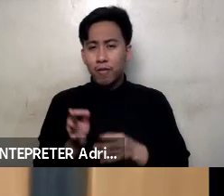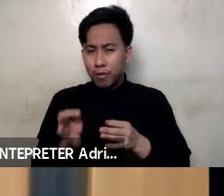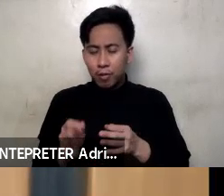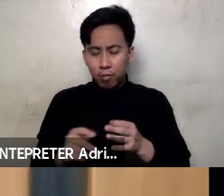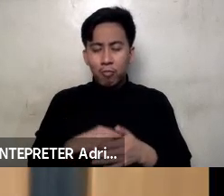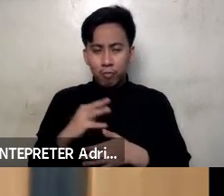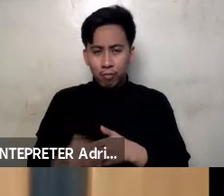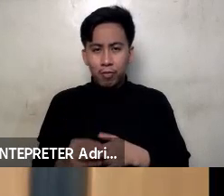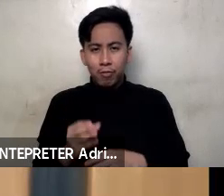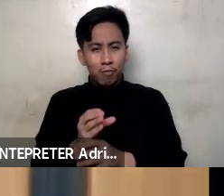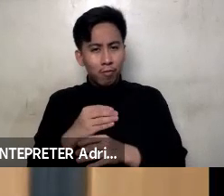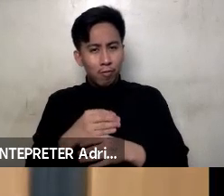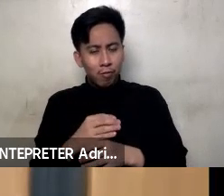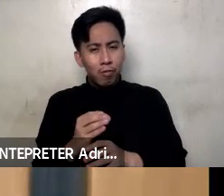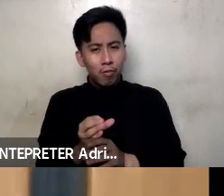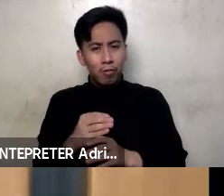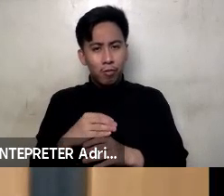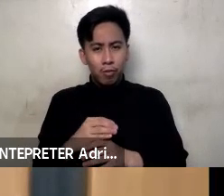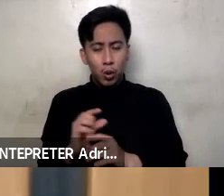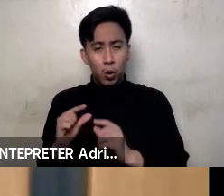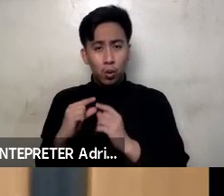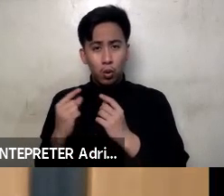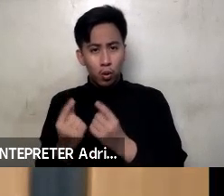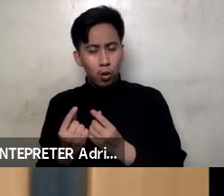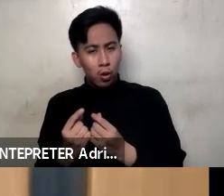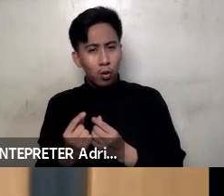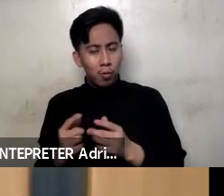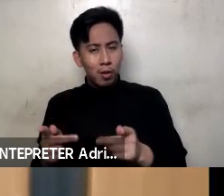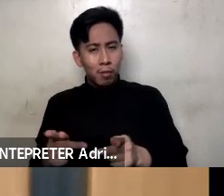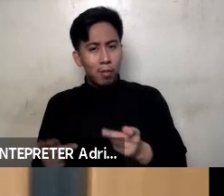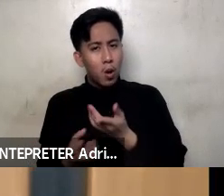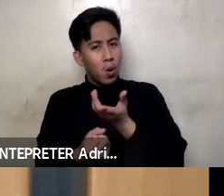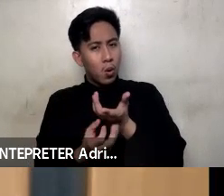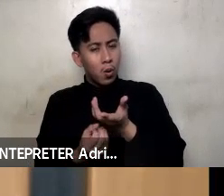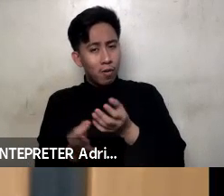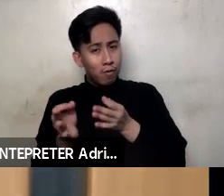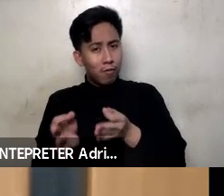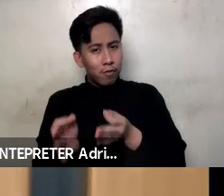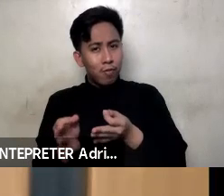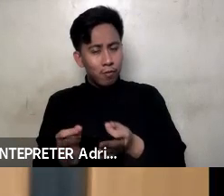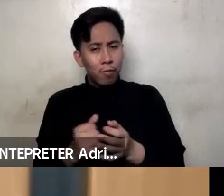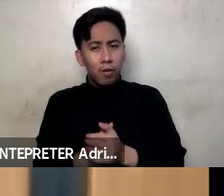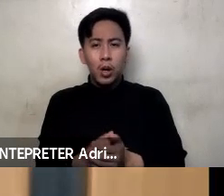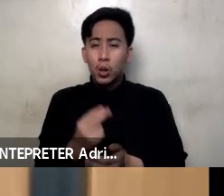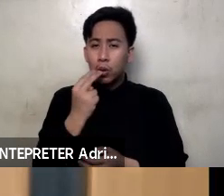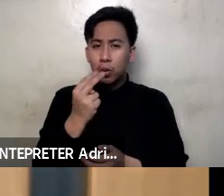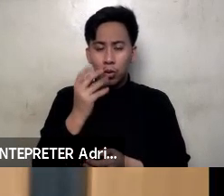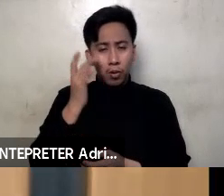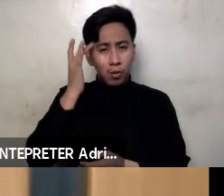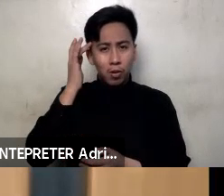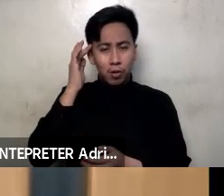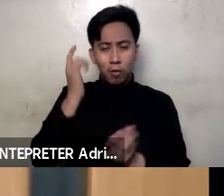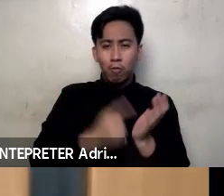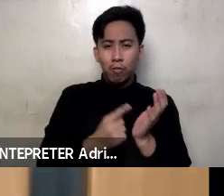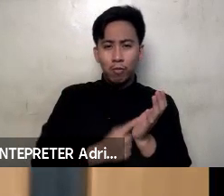programs, creation of clustered community kitchen, and for our nutrition-sensitive programs, the